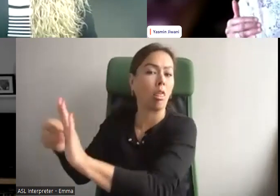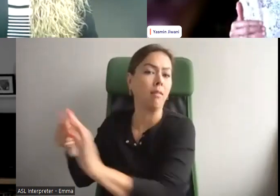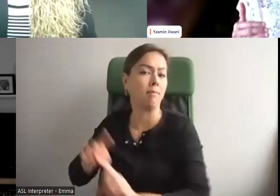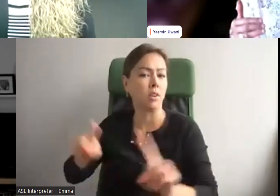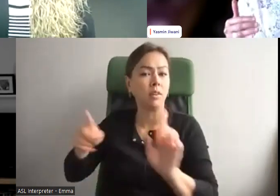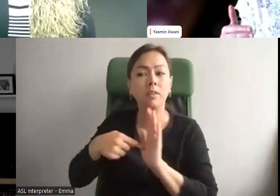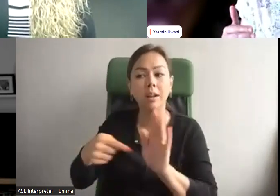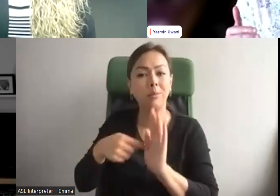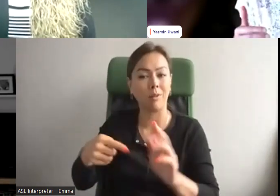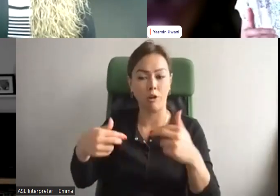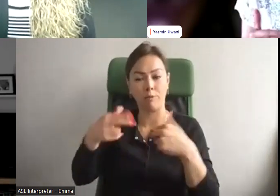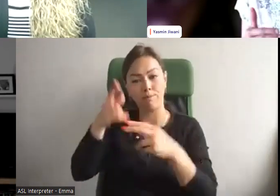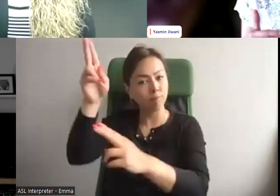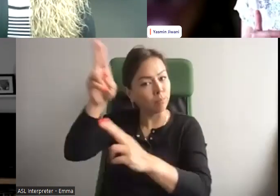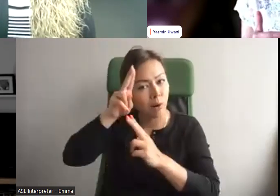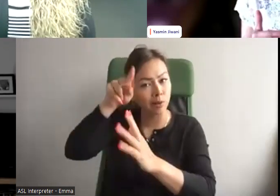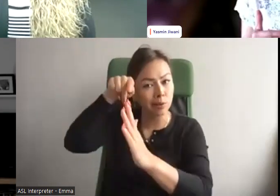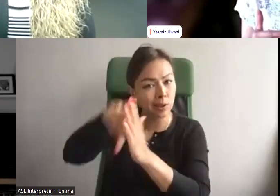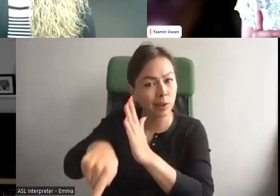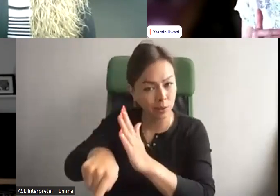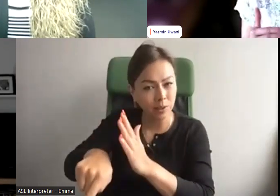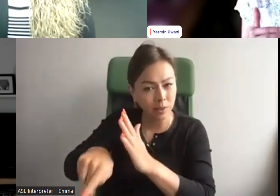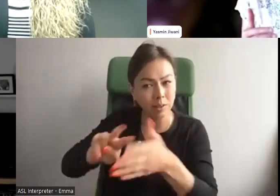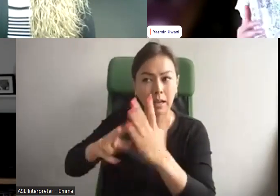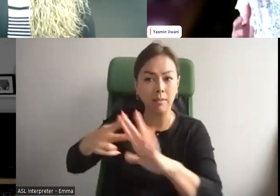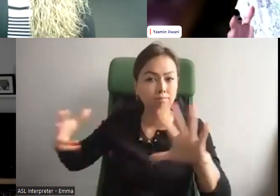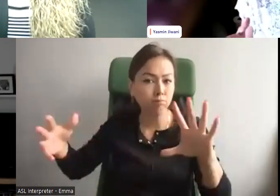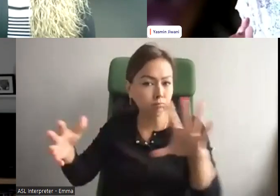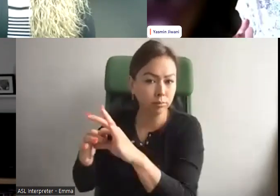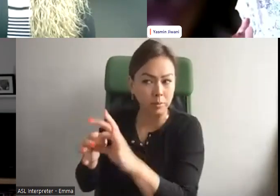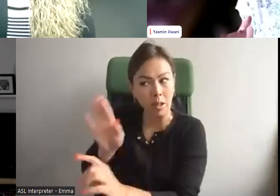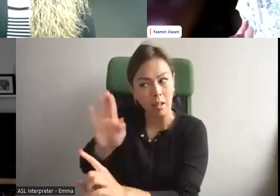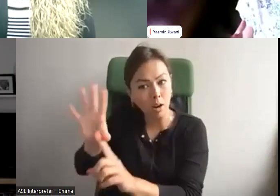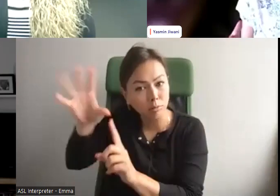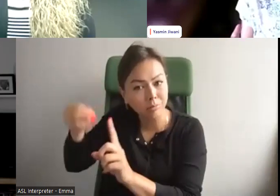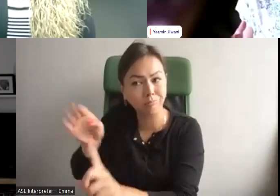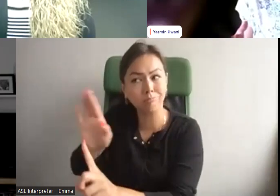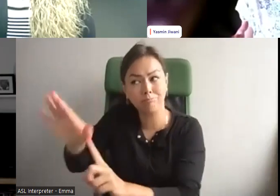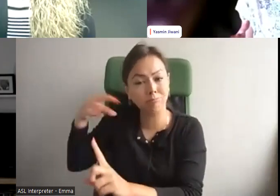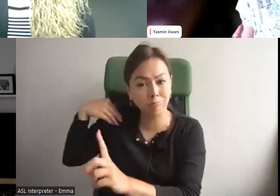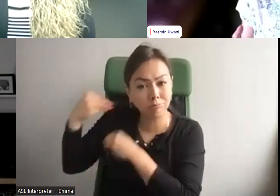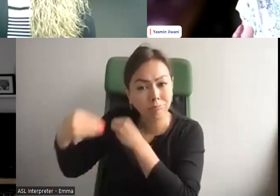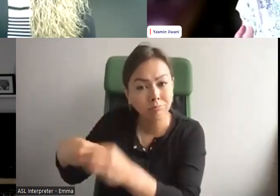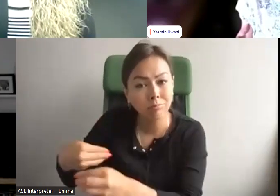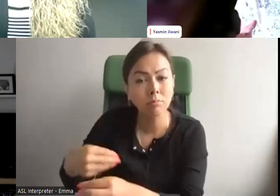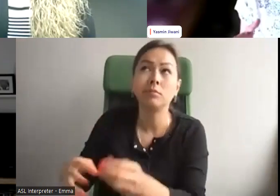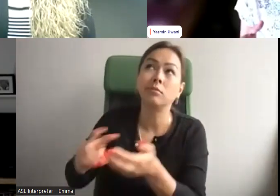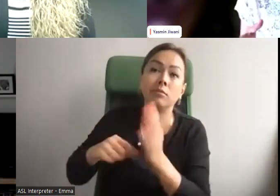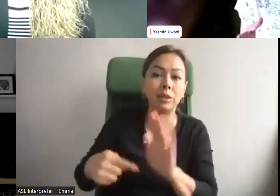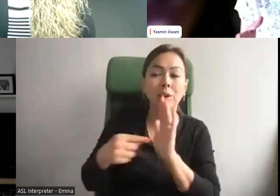So, it's tied to a tradition. So it's like saying, well, so-and-so is Muslim, and